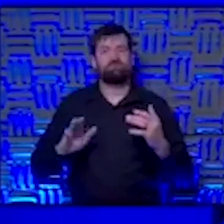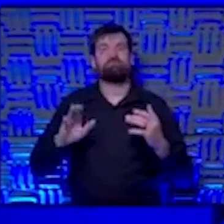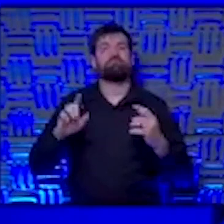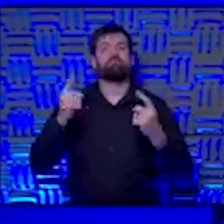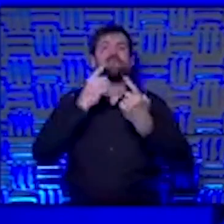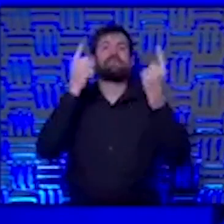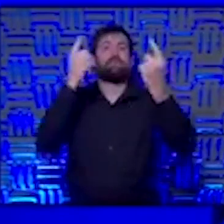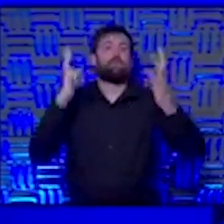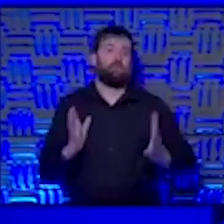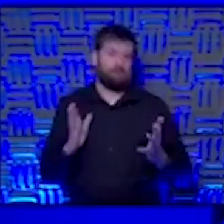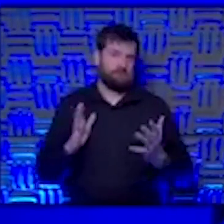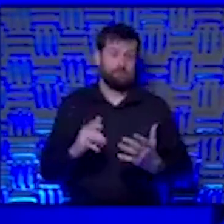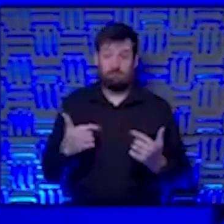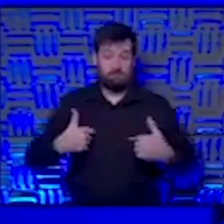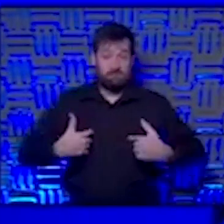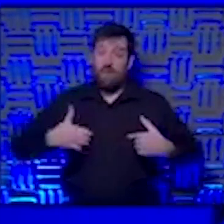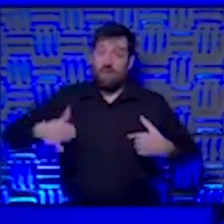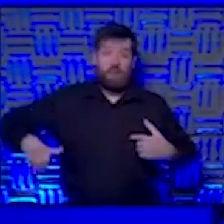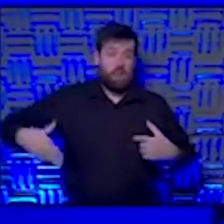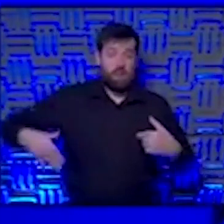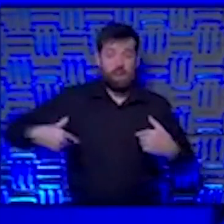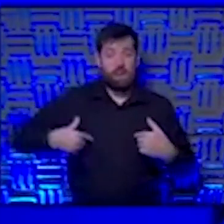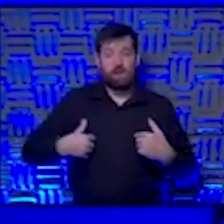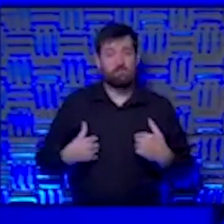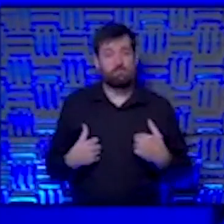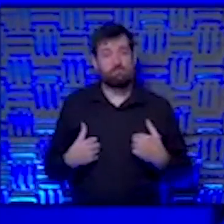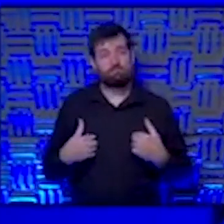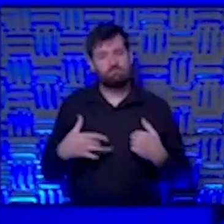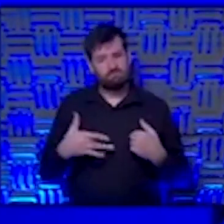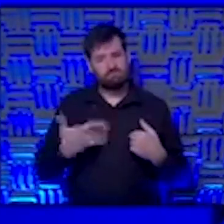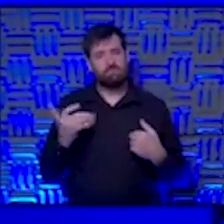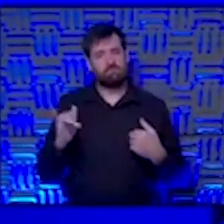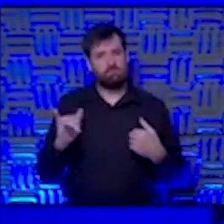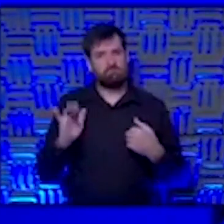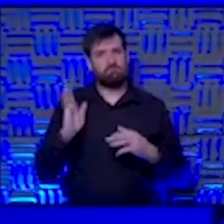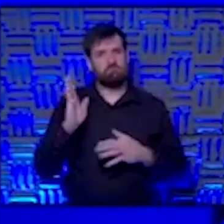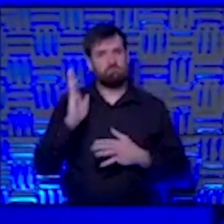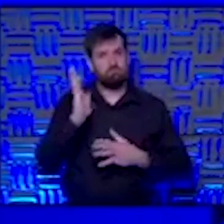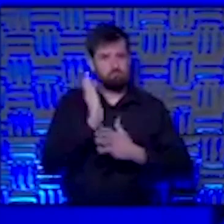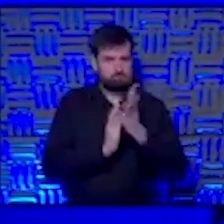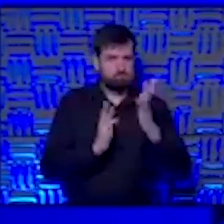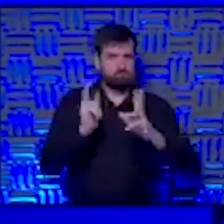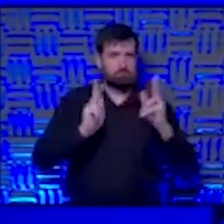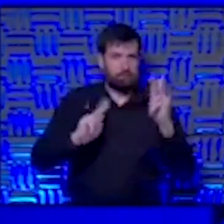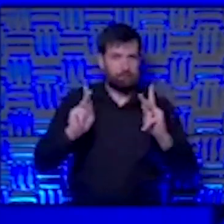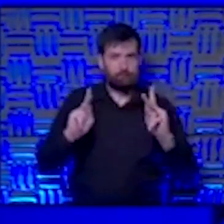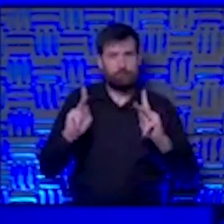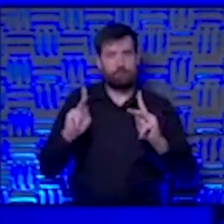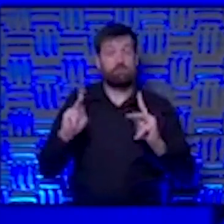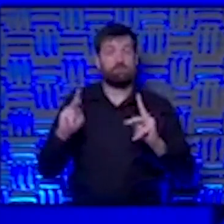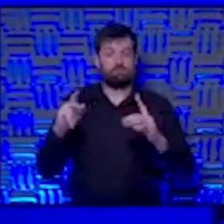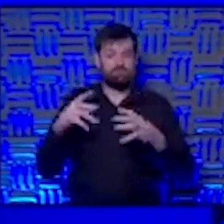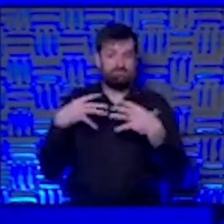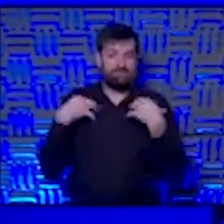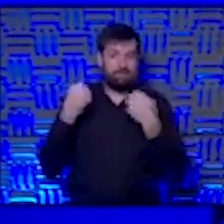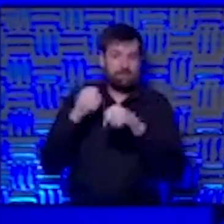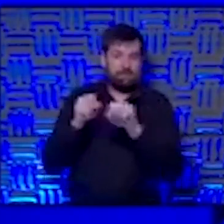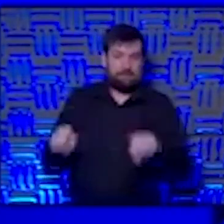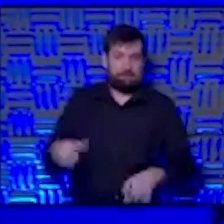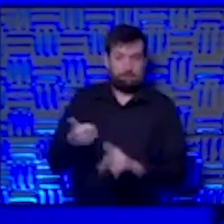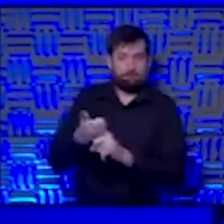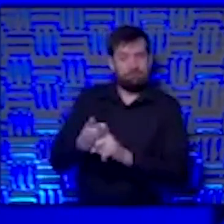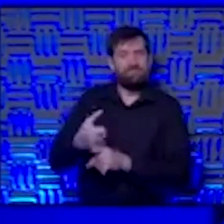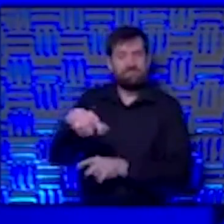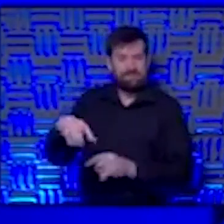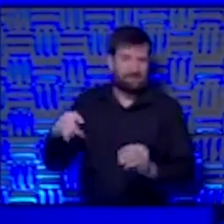celebrity. We haven't gotten it. I haven't gotten it here because I feel that there are people in the health system here who need it